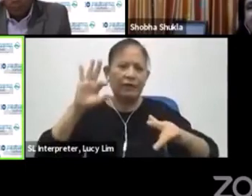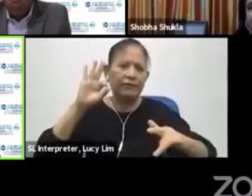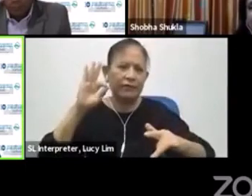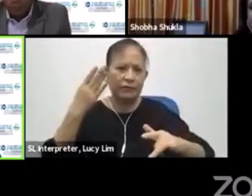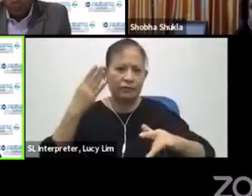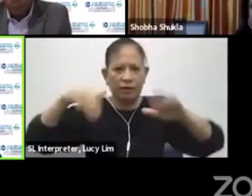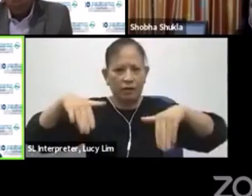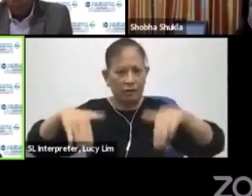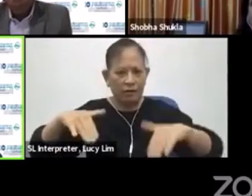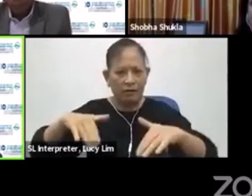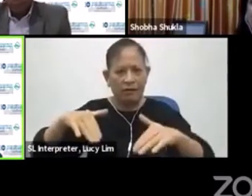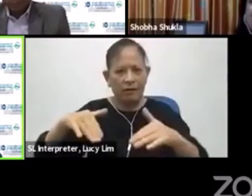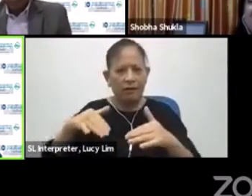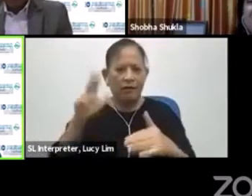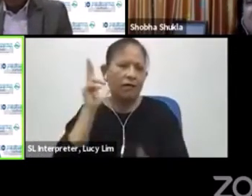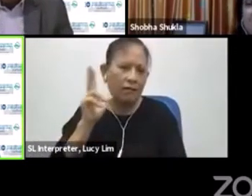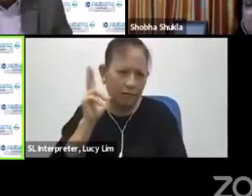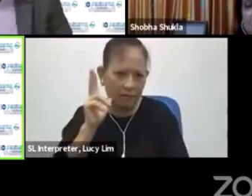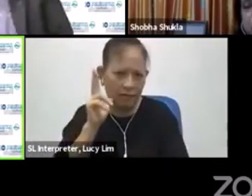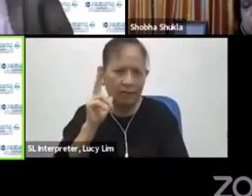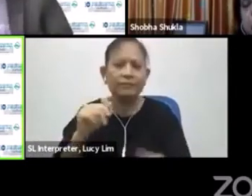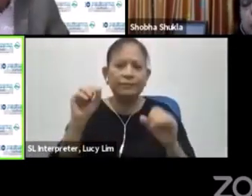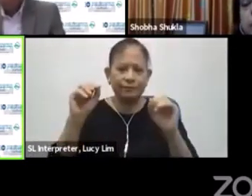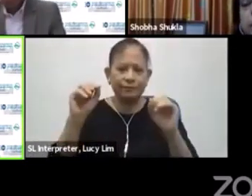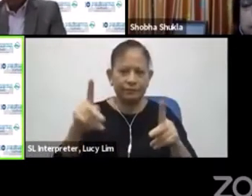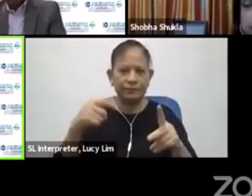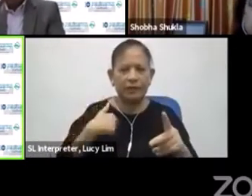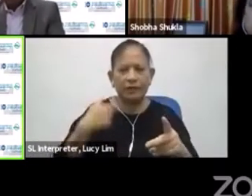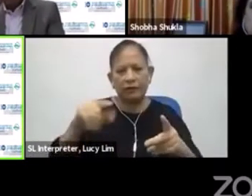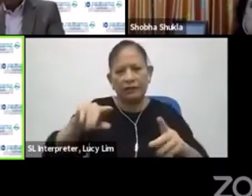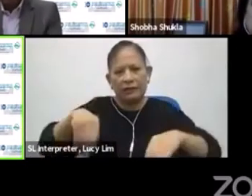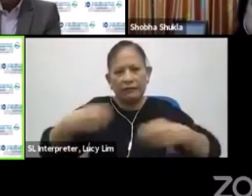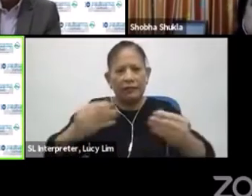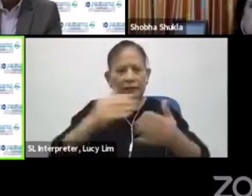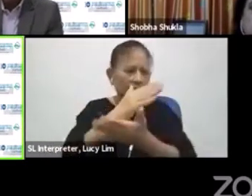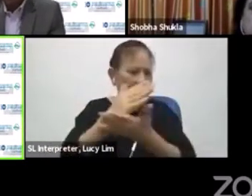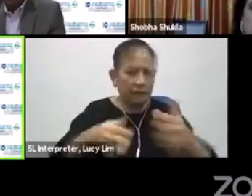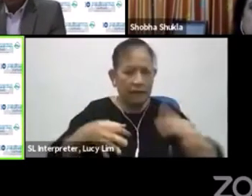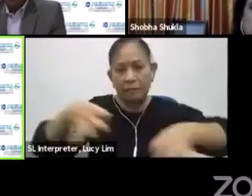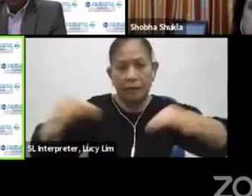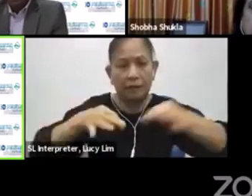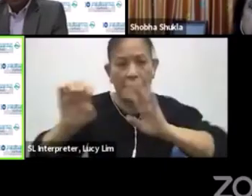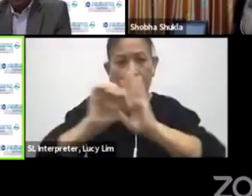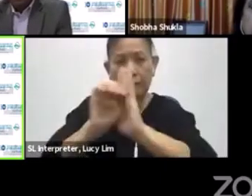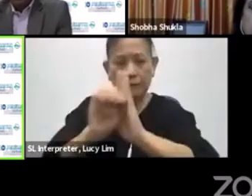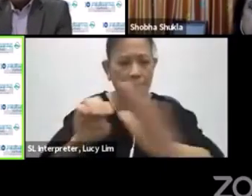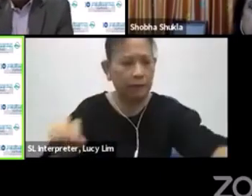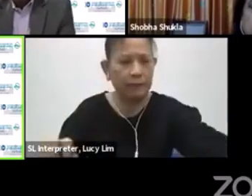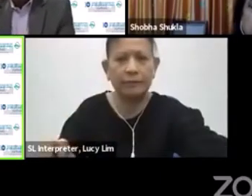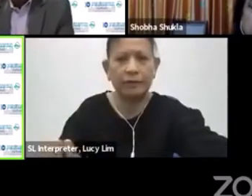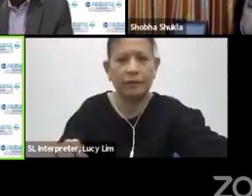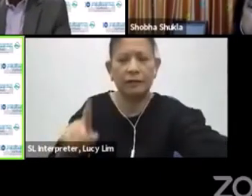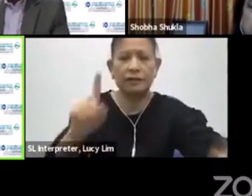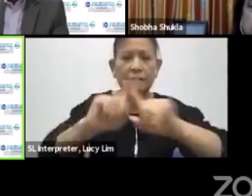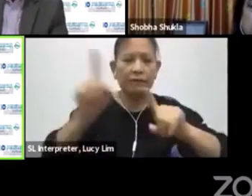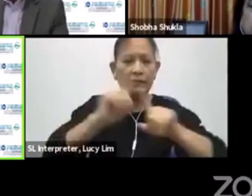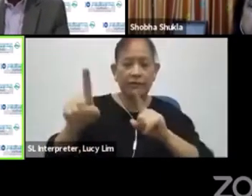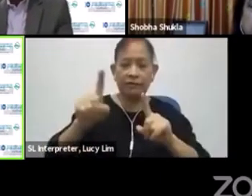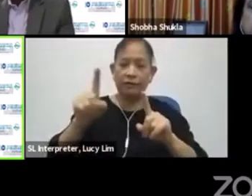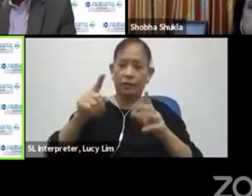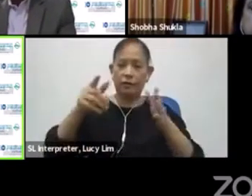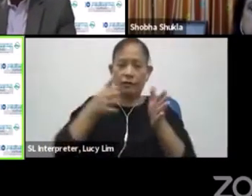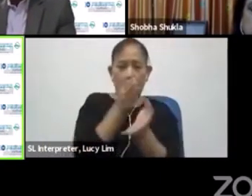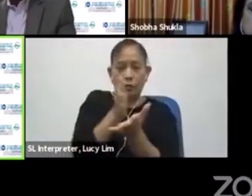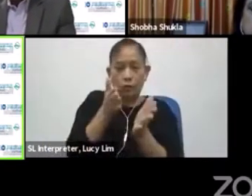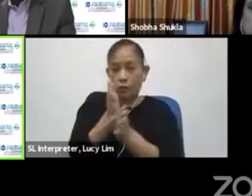answer. Yes. Okay, no problem. Yes. Yeah, no, I was just giving some examples in the chat. Yes. That there's some of the new forms of violence that we are seeing are sort of